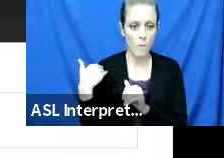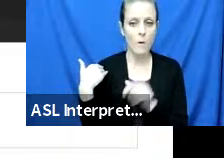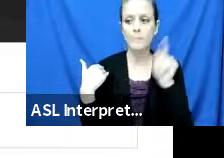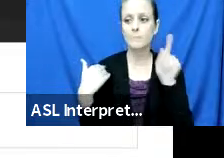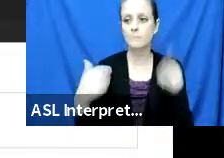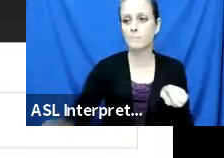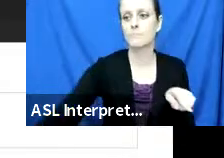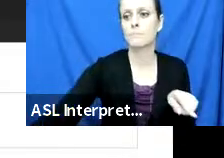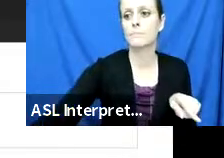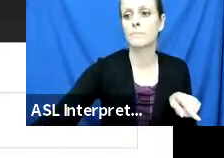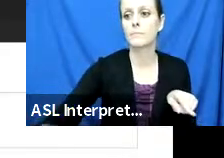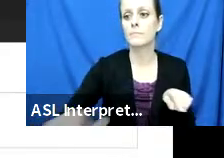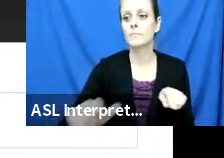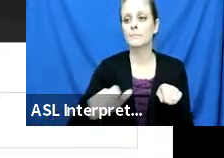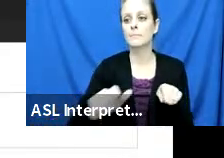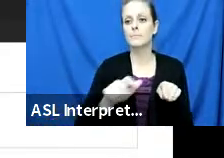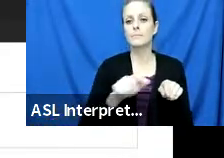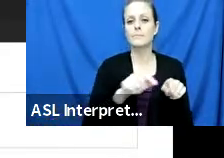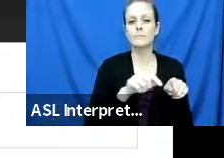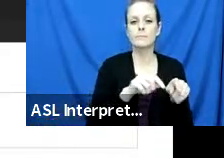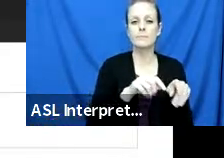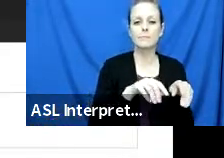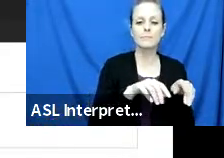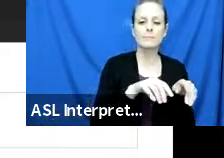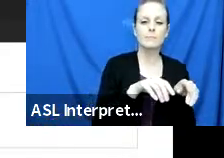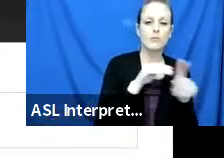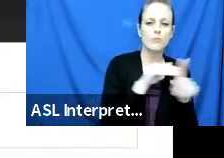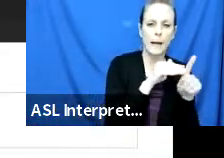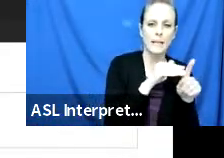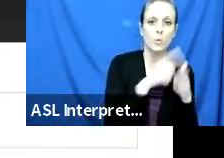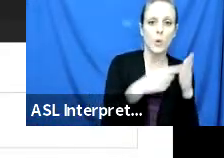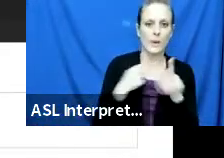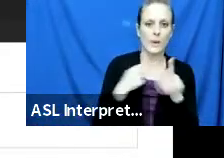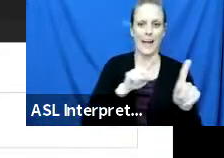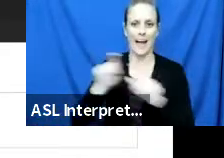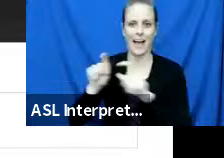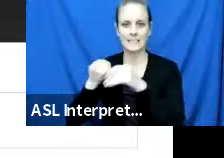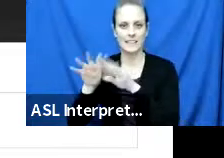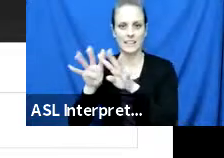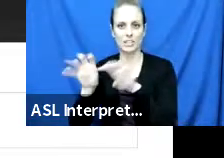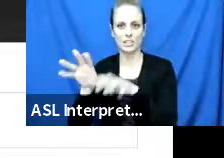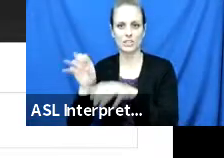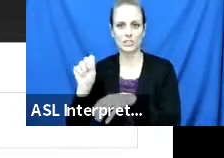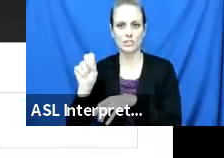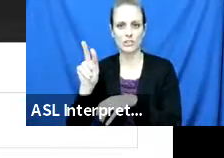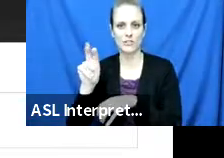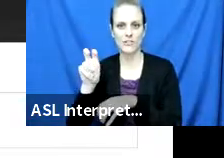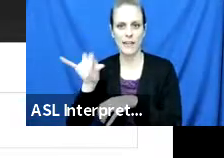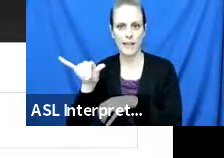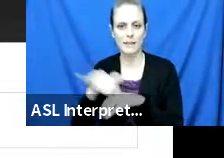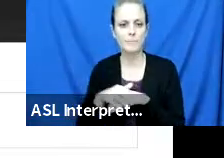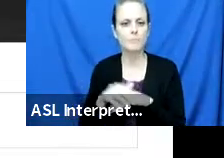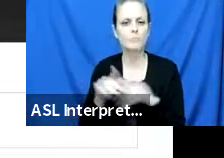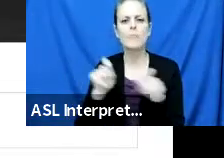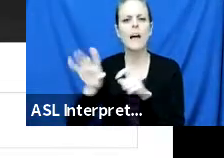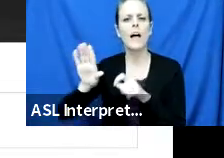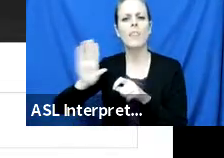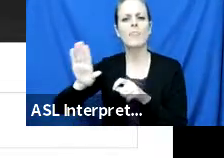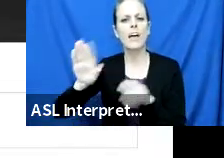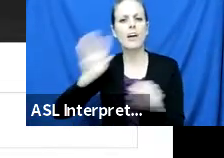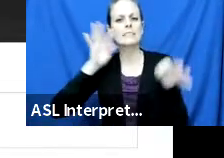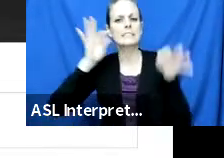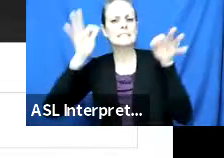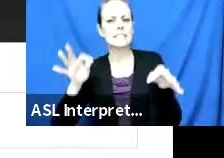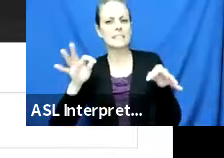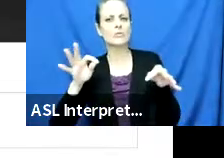we asked in this survey. We asked in the survey about what influences their